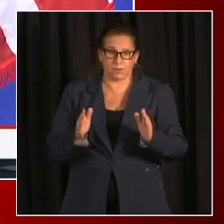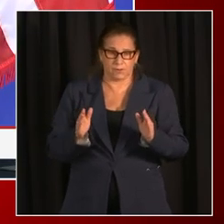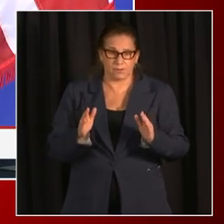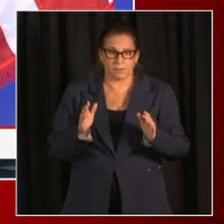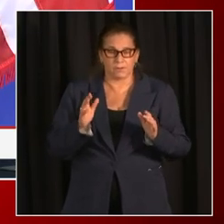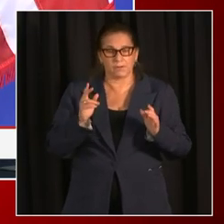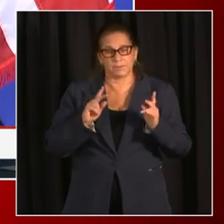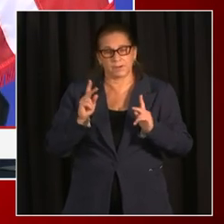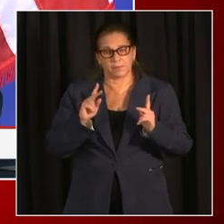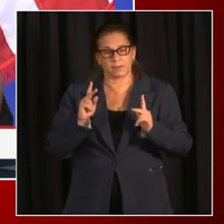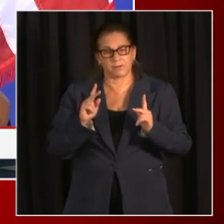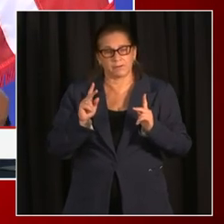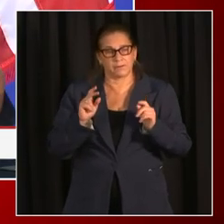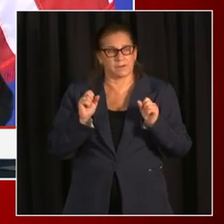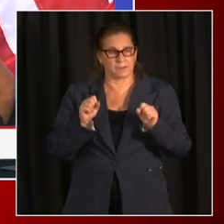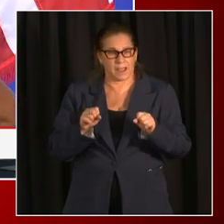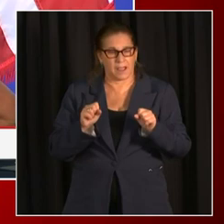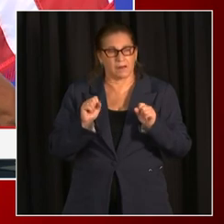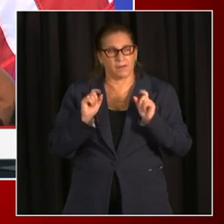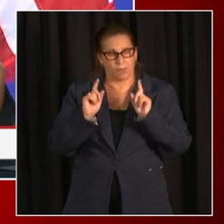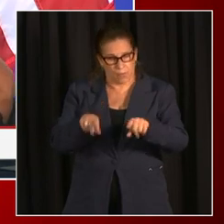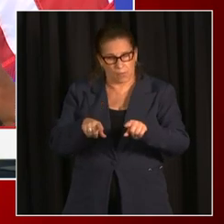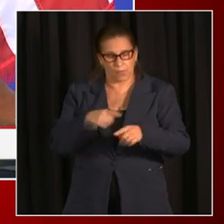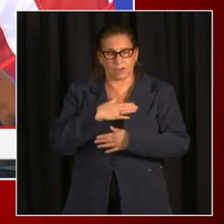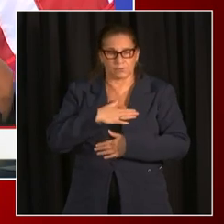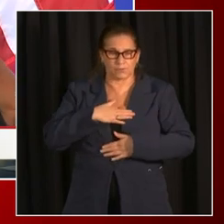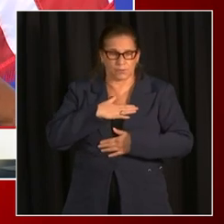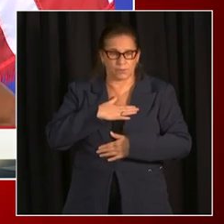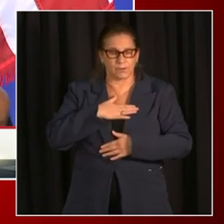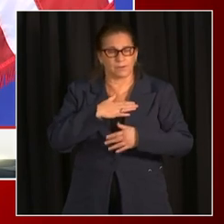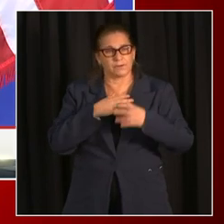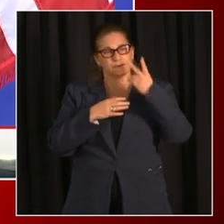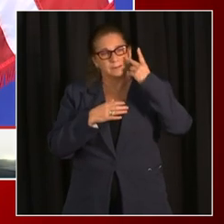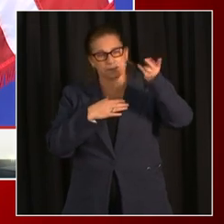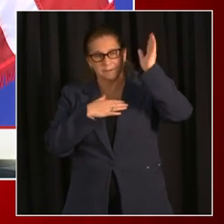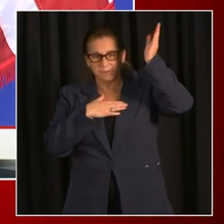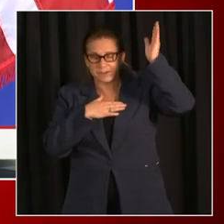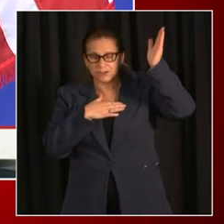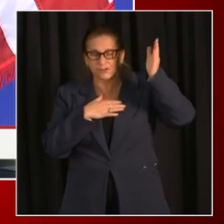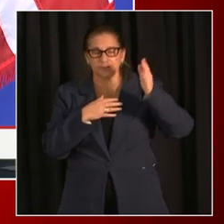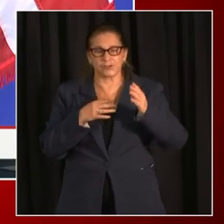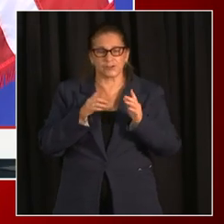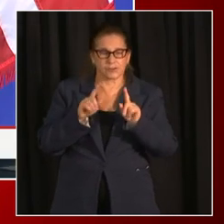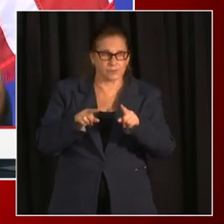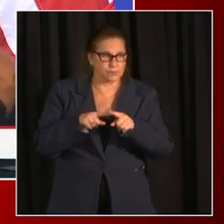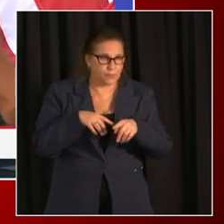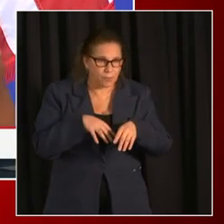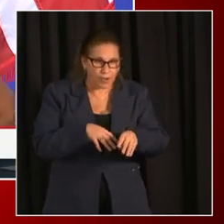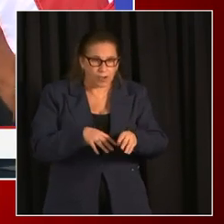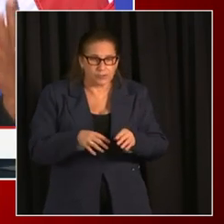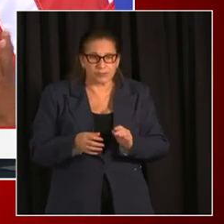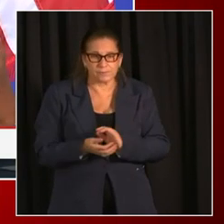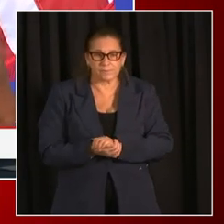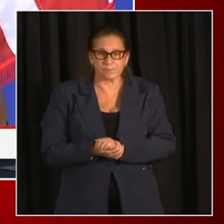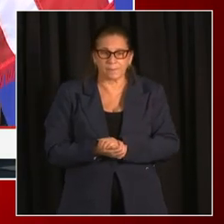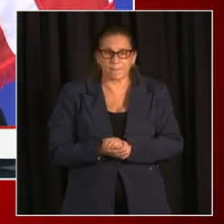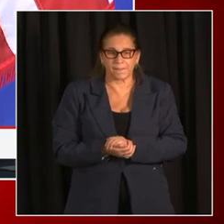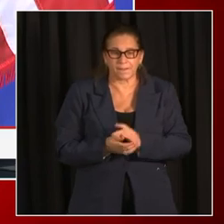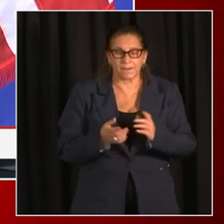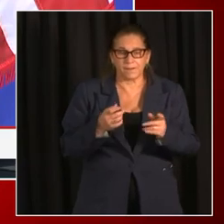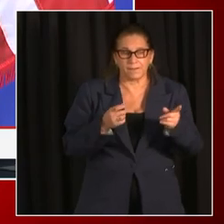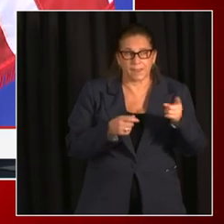be able to still enjoy and appreciate the speakers and what's happening at the march because it will be